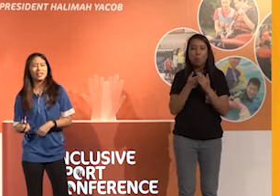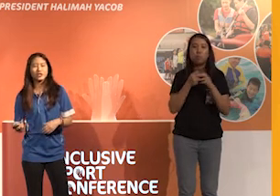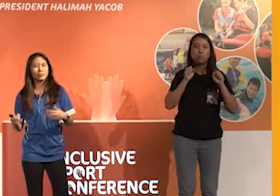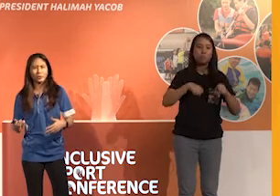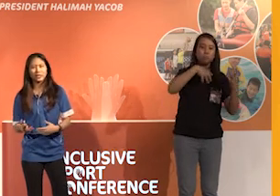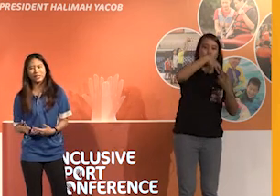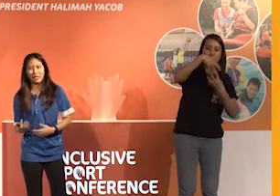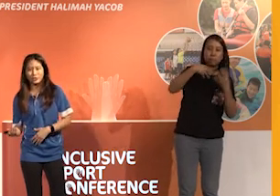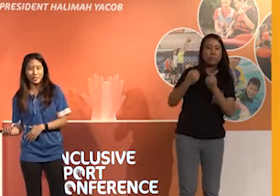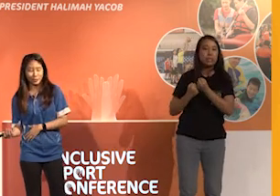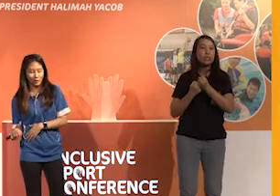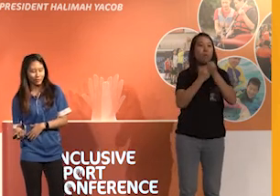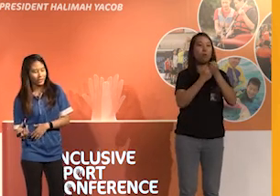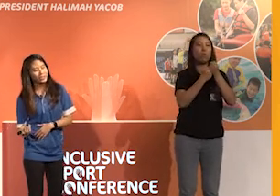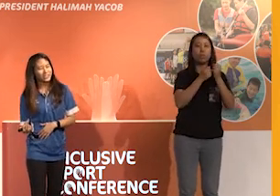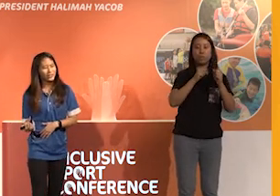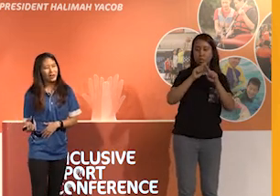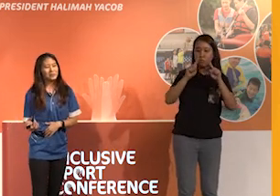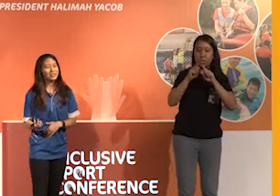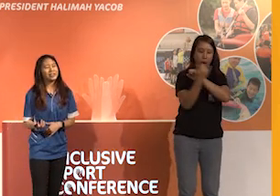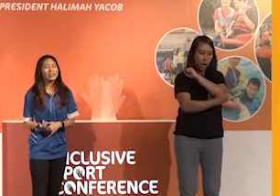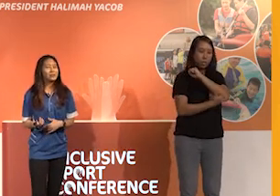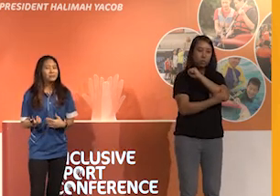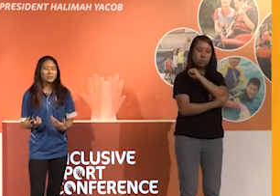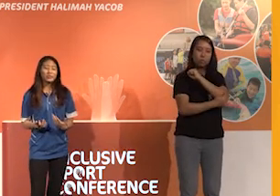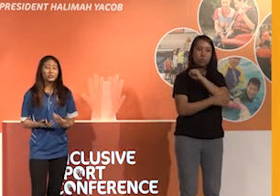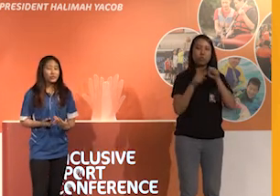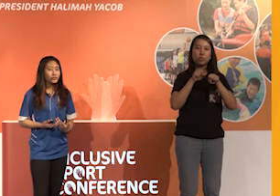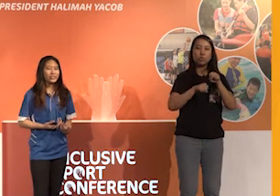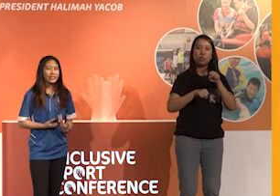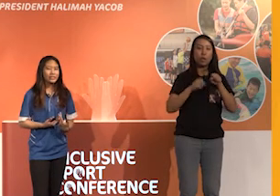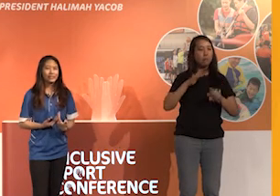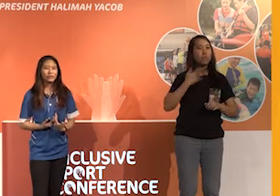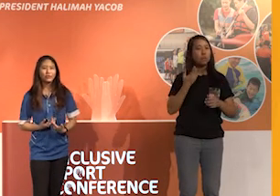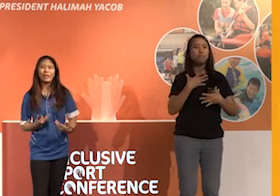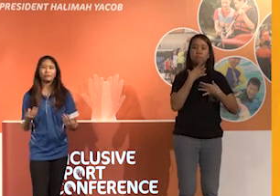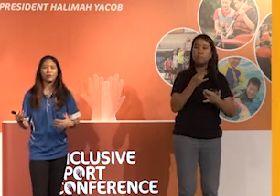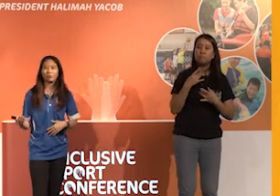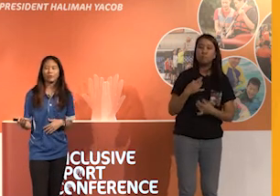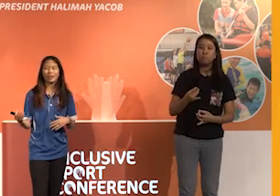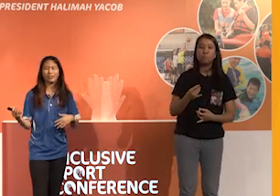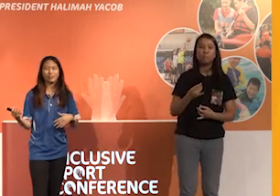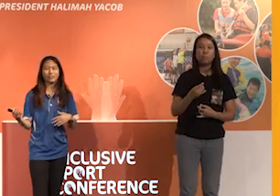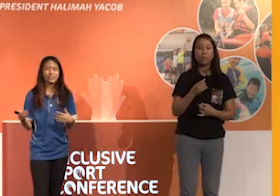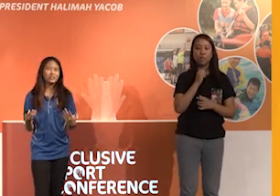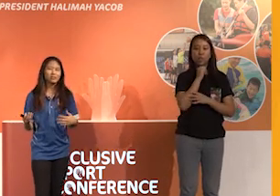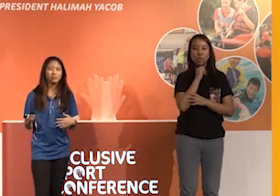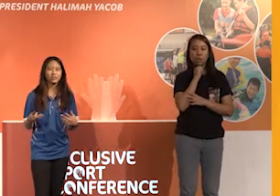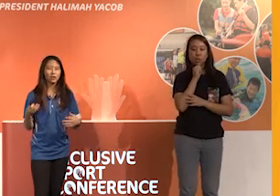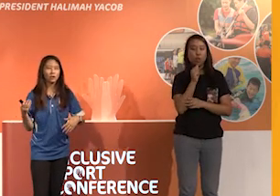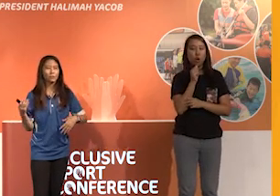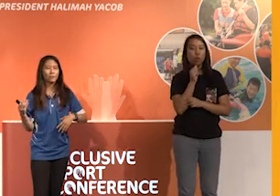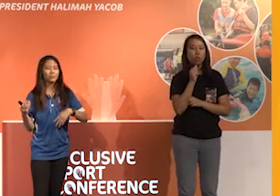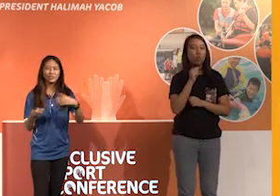and like, actually supporting other countries as well. So I was like, oh, it's actually interesting. Like they don't really have to see,